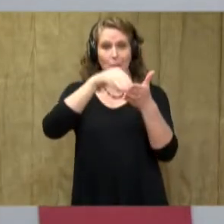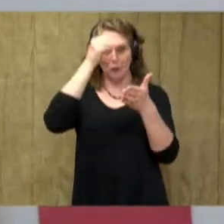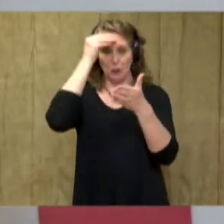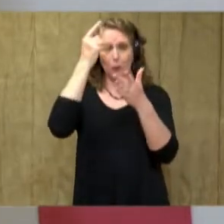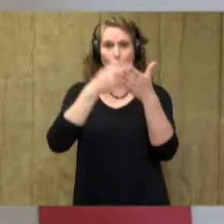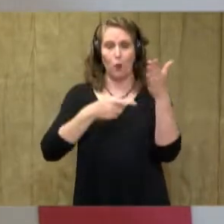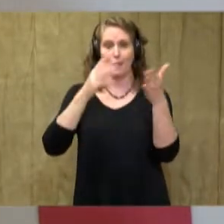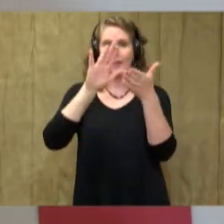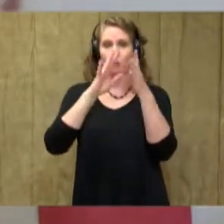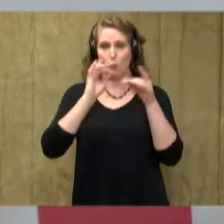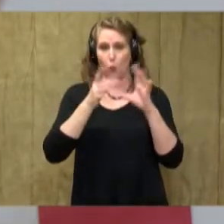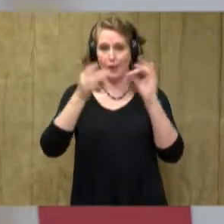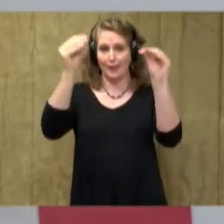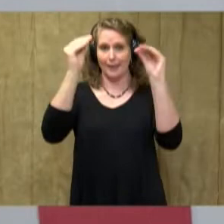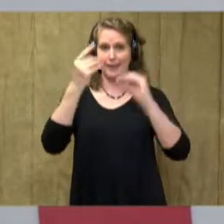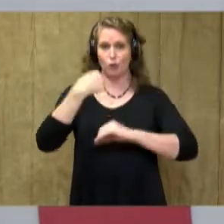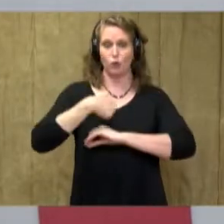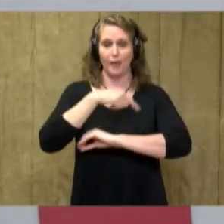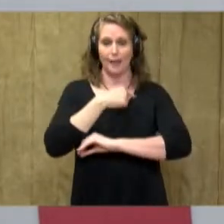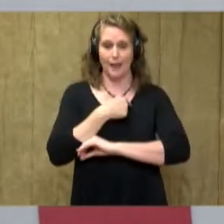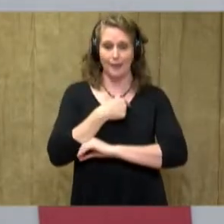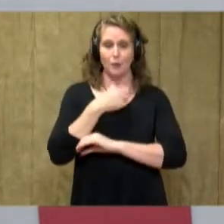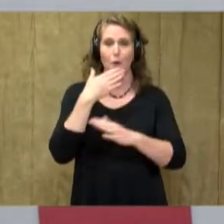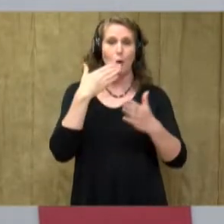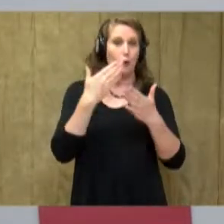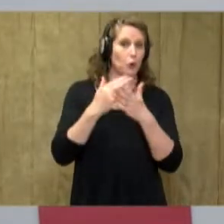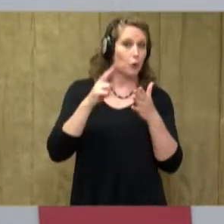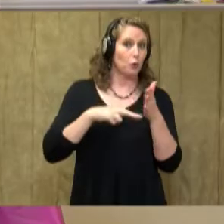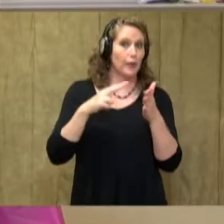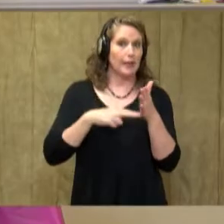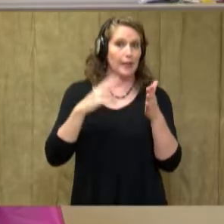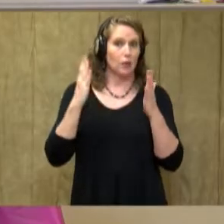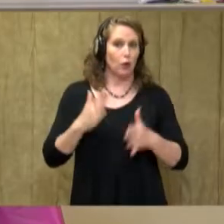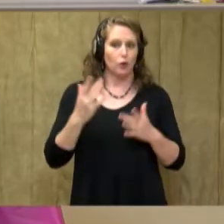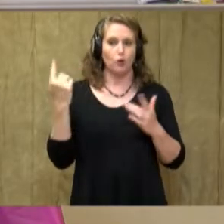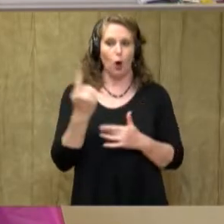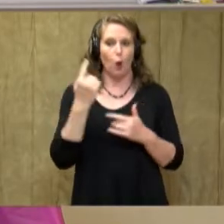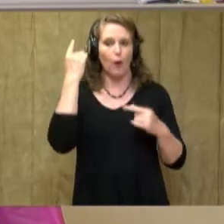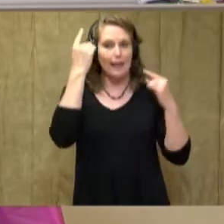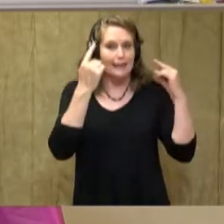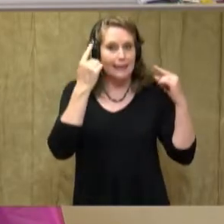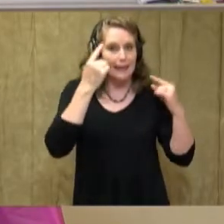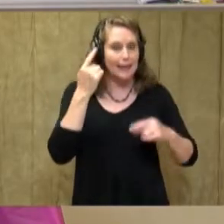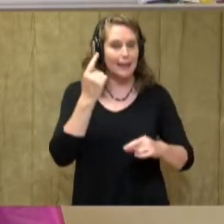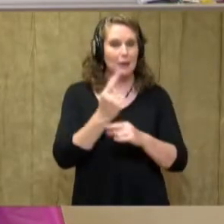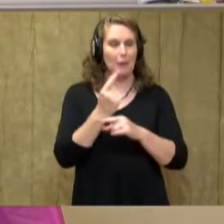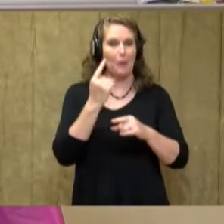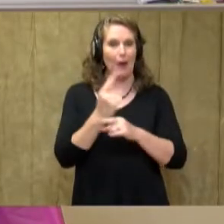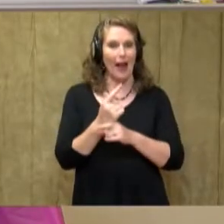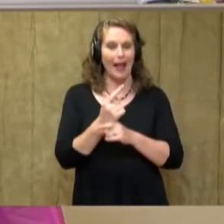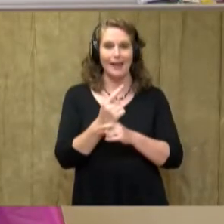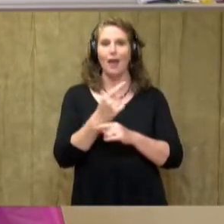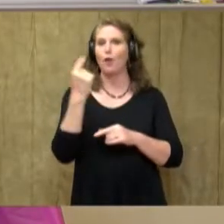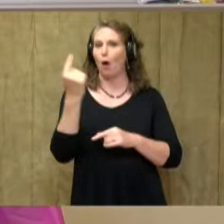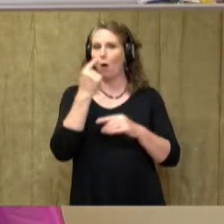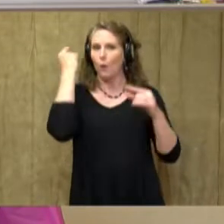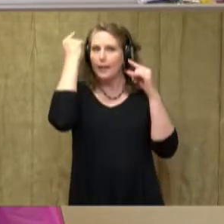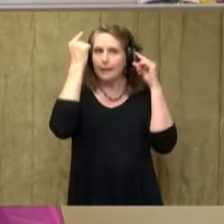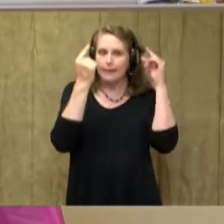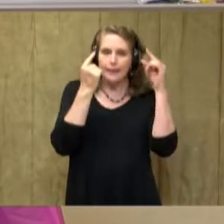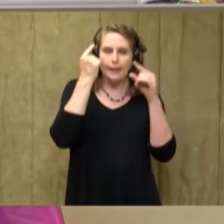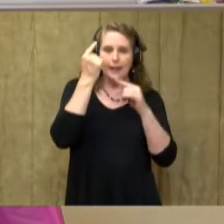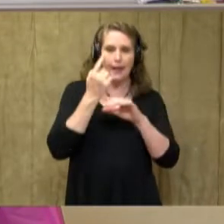get started, good readers are always doing what? Always thinking. Yes, good readers are always